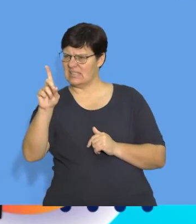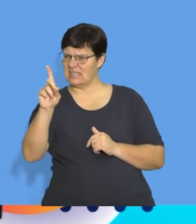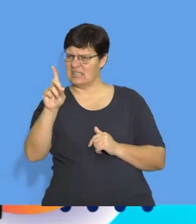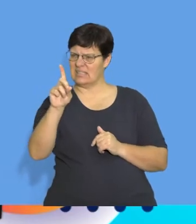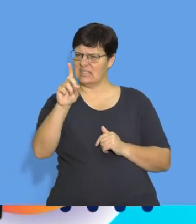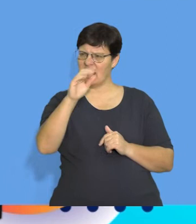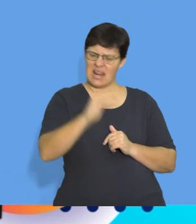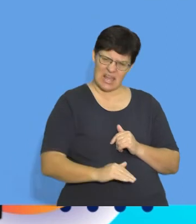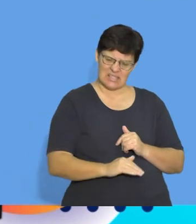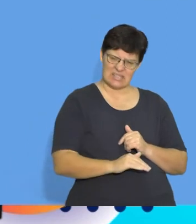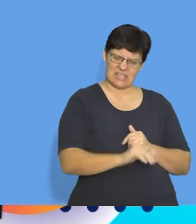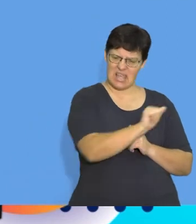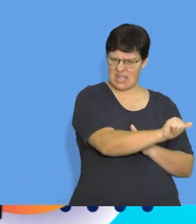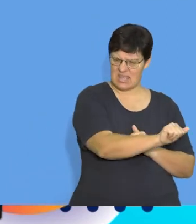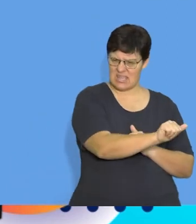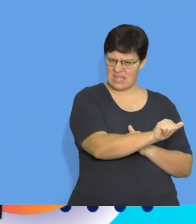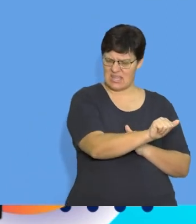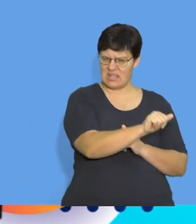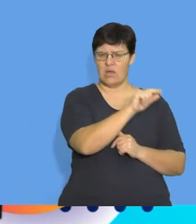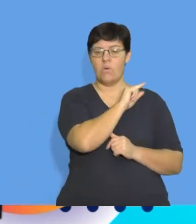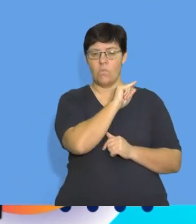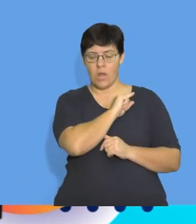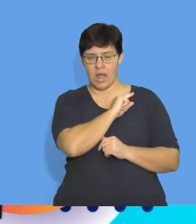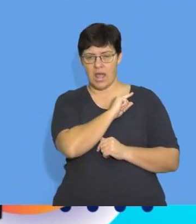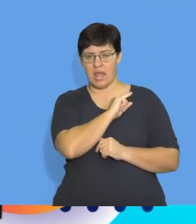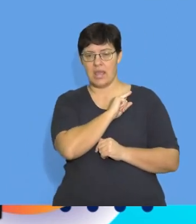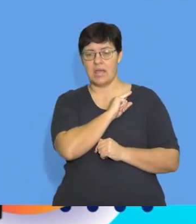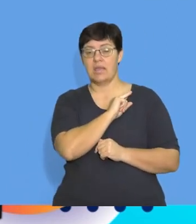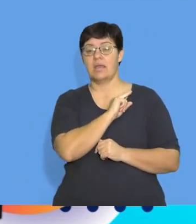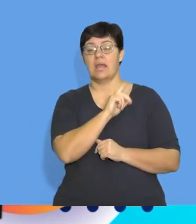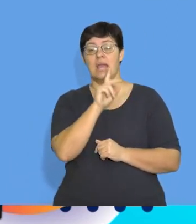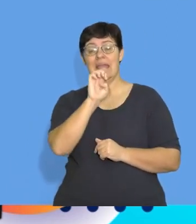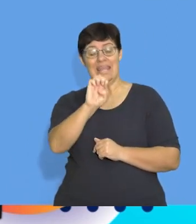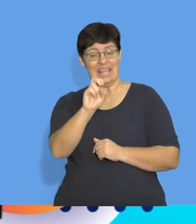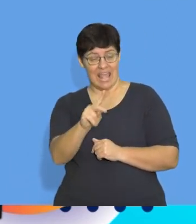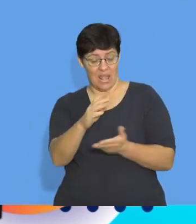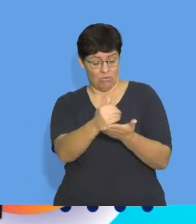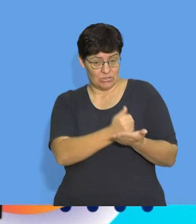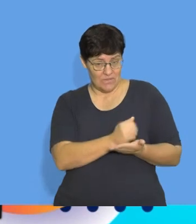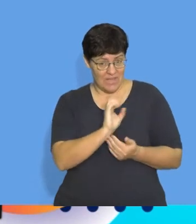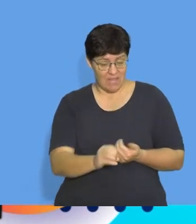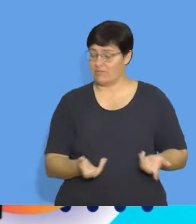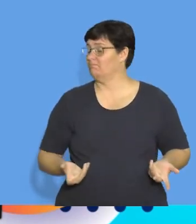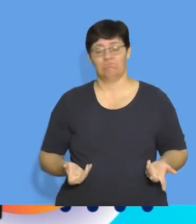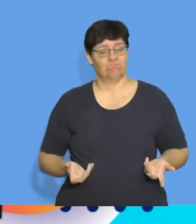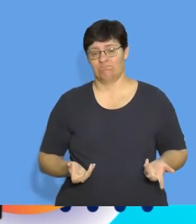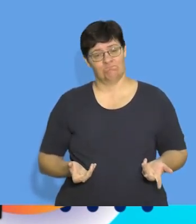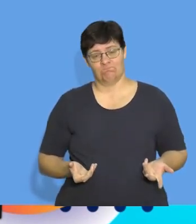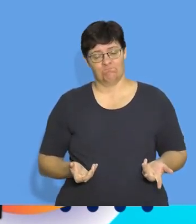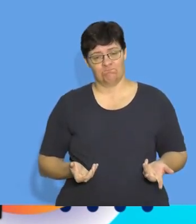Because kinetic energy isn't conserved. Okay? It's an